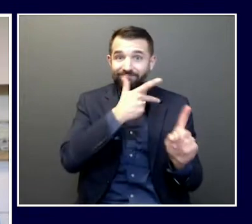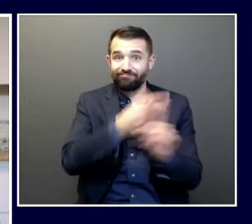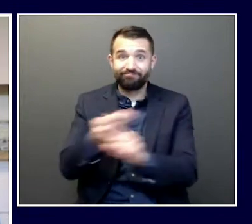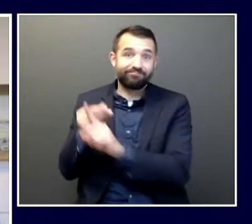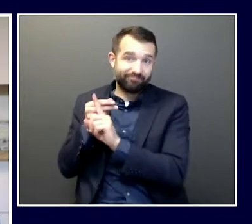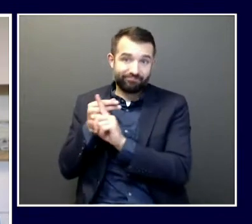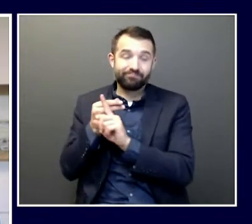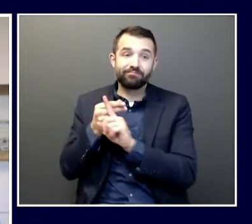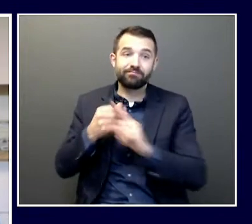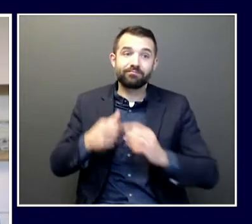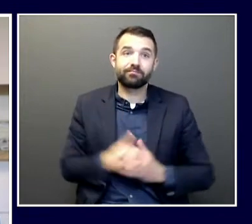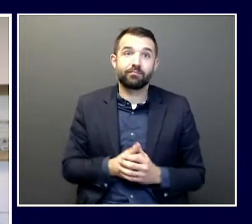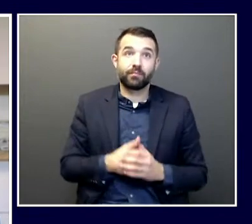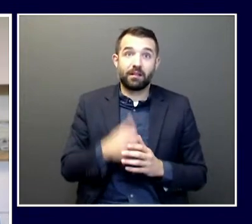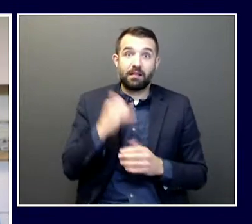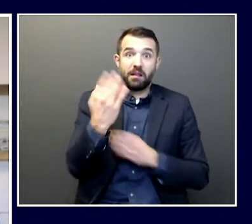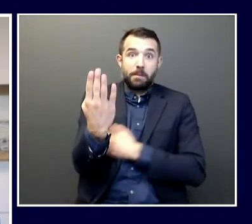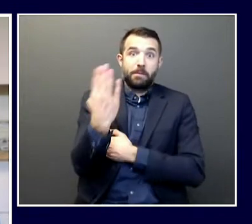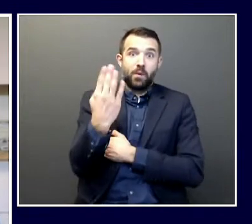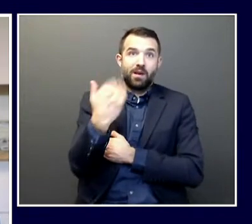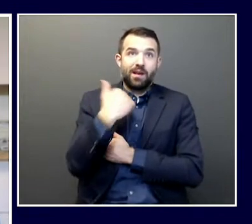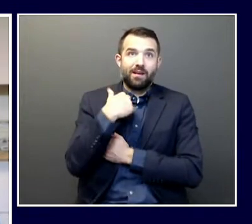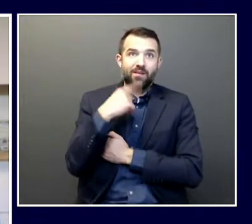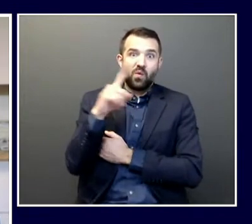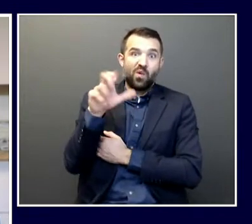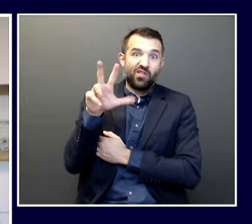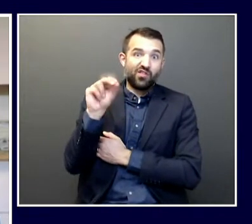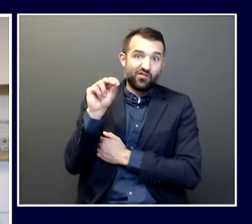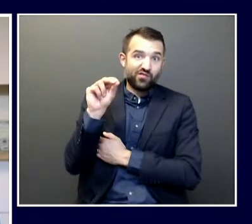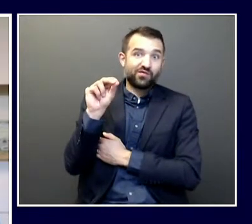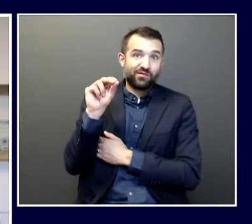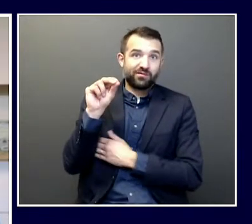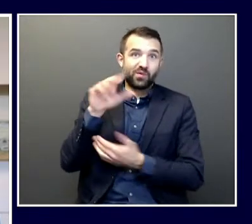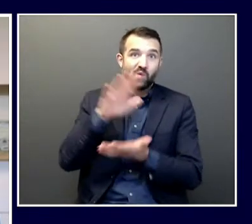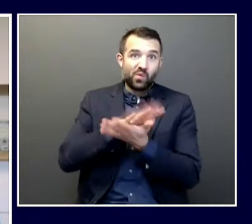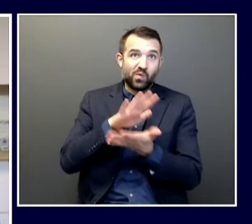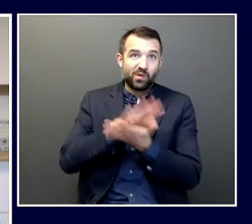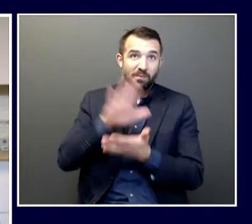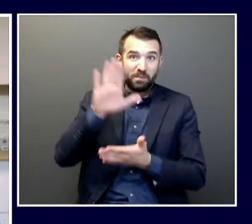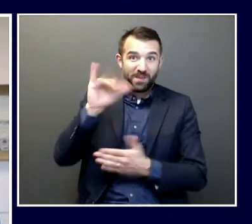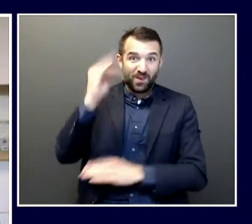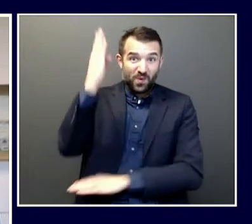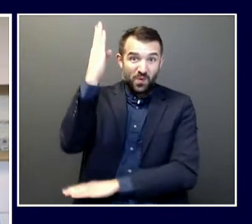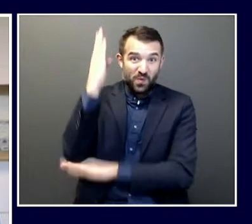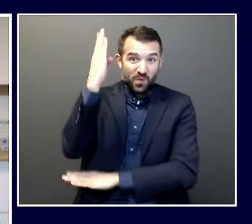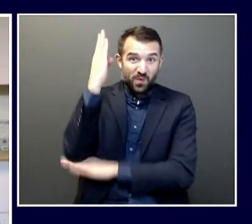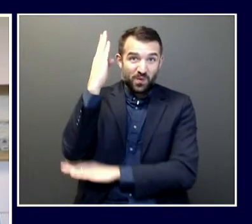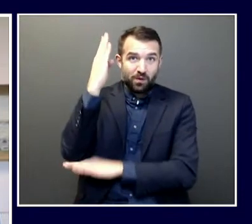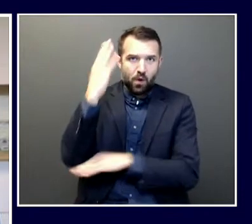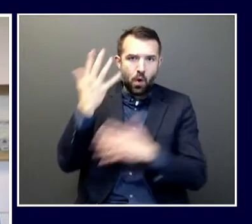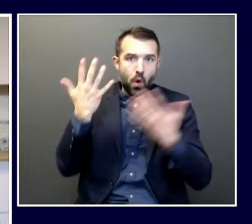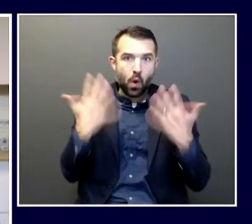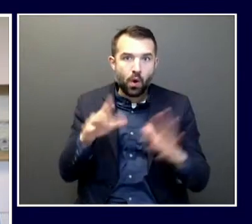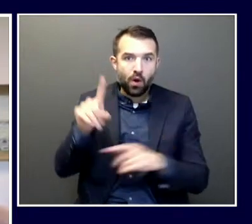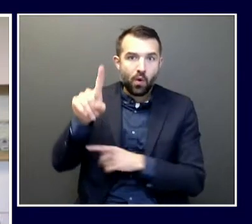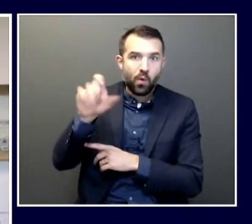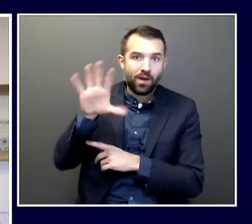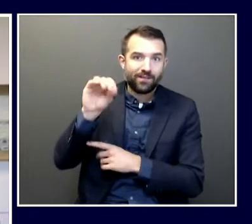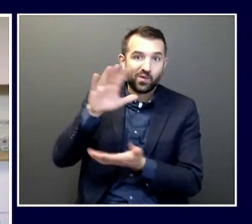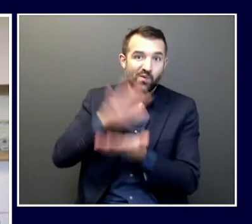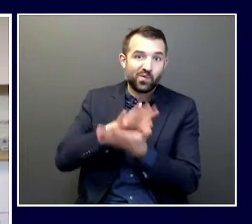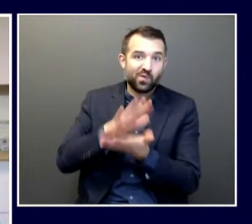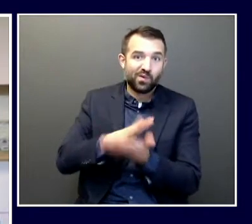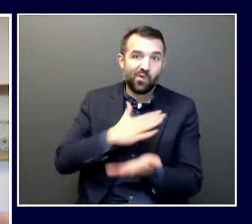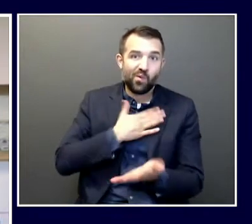now in the 150s, as you heard me mention. And we're working with some of the larger sites, even the Auburn Mall, for example. They're getting